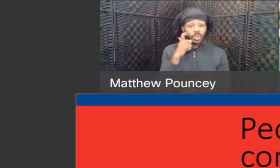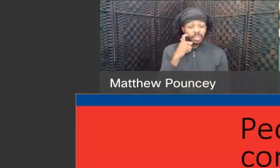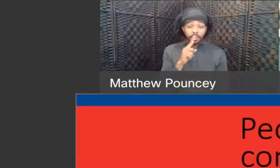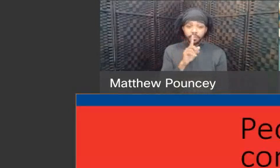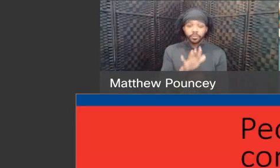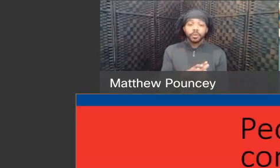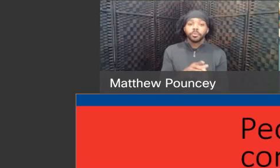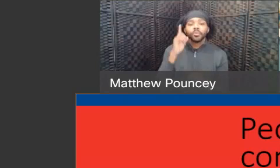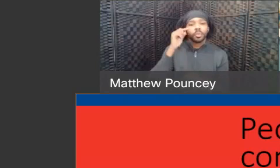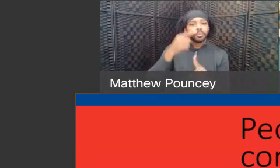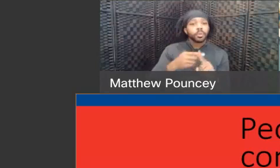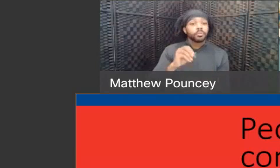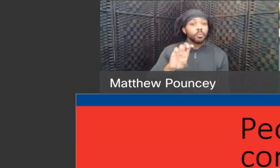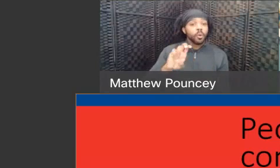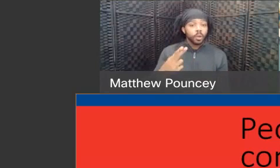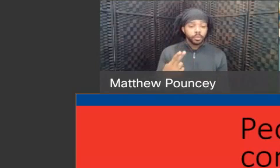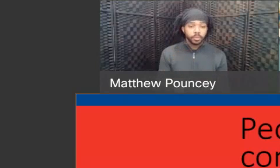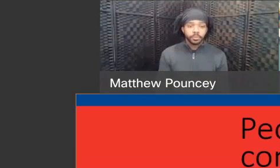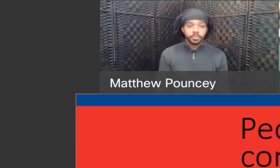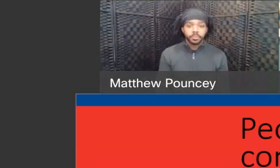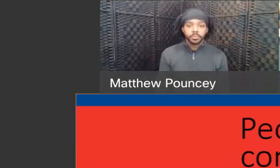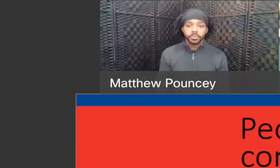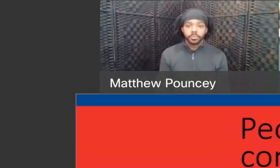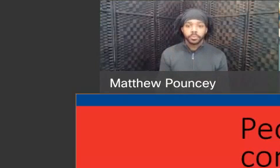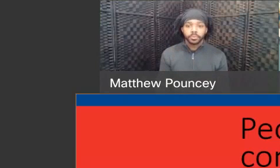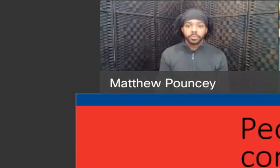was in March of this year.